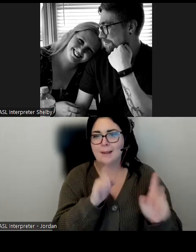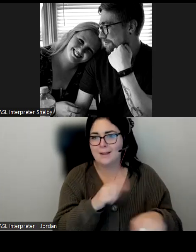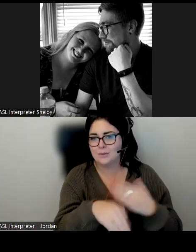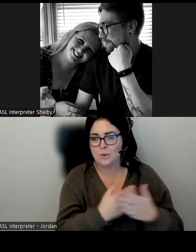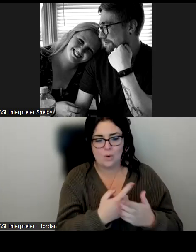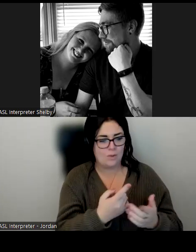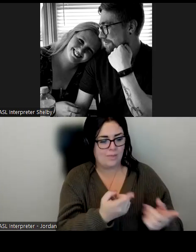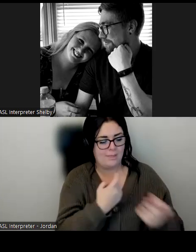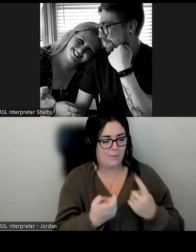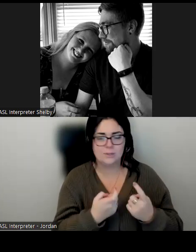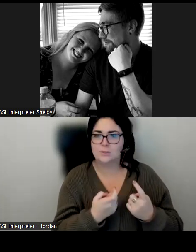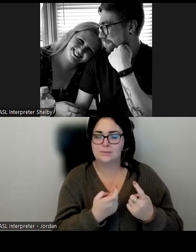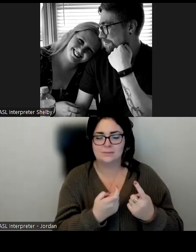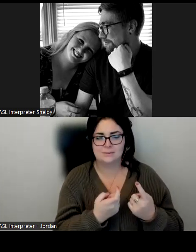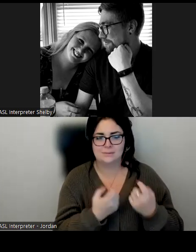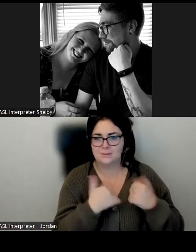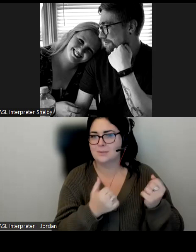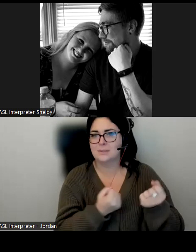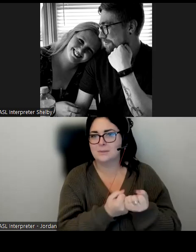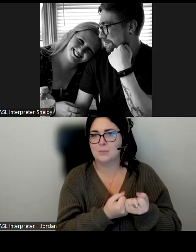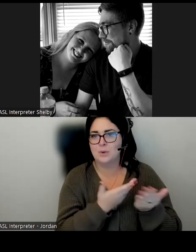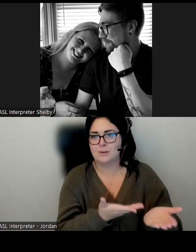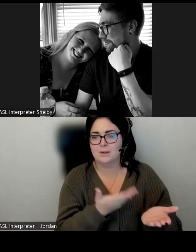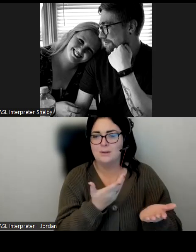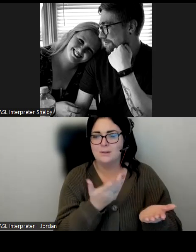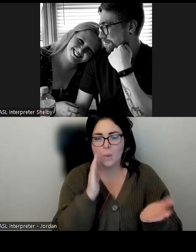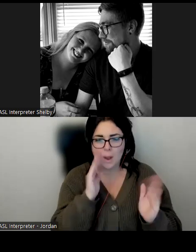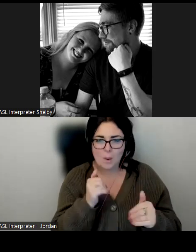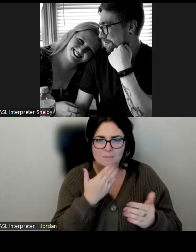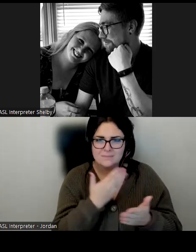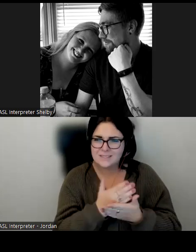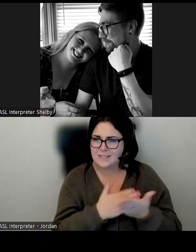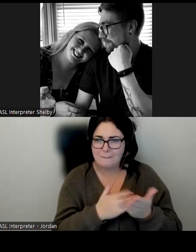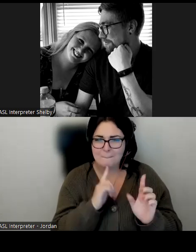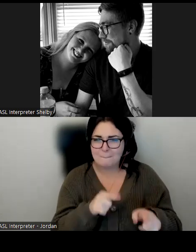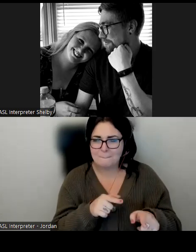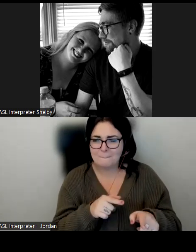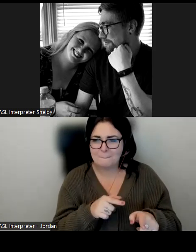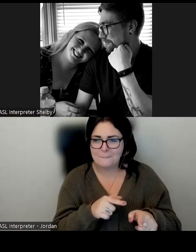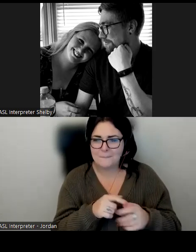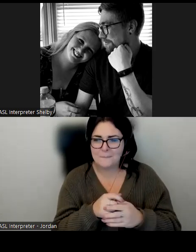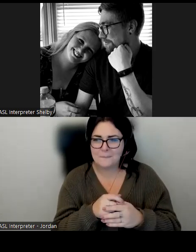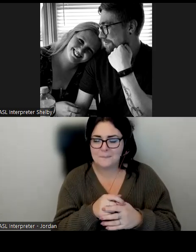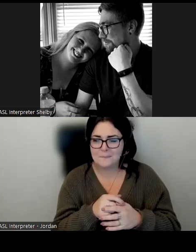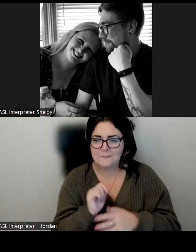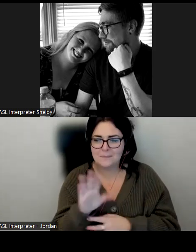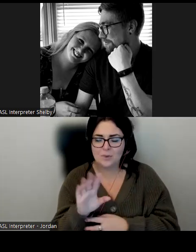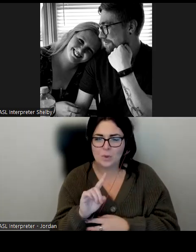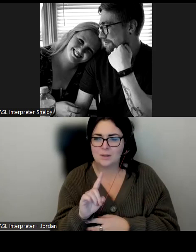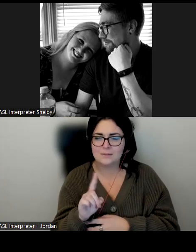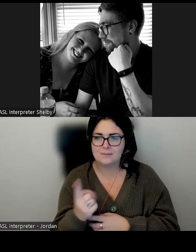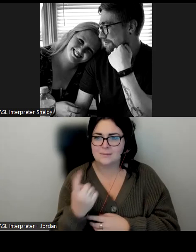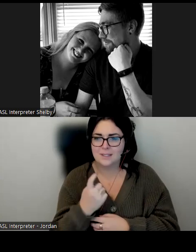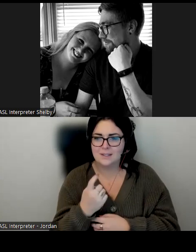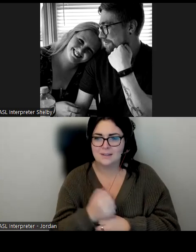a support to somebody. So I hope that gives some insight into what it is that you're asking about, and I would